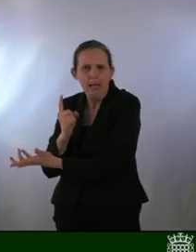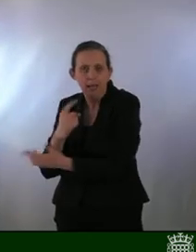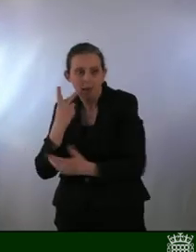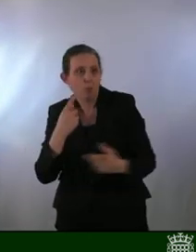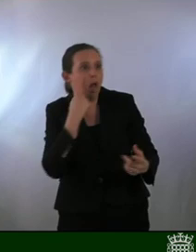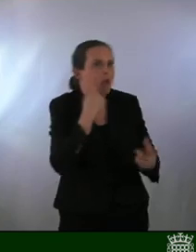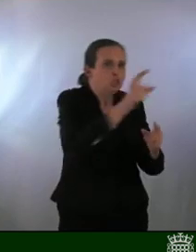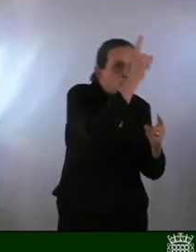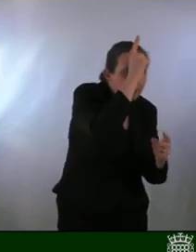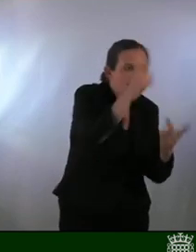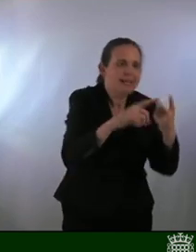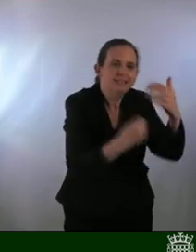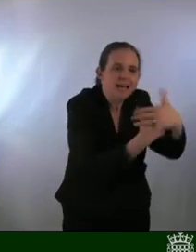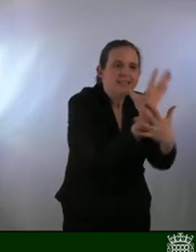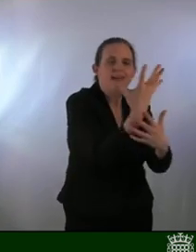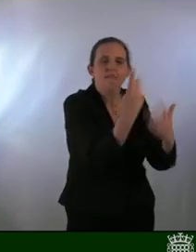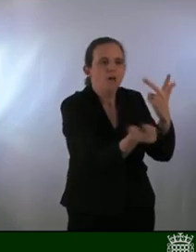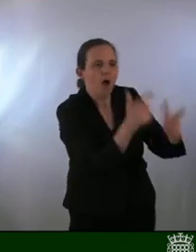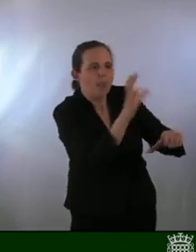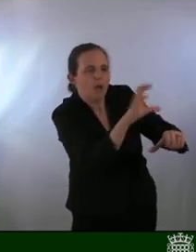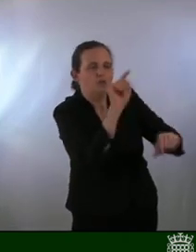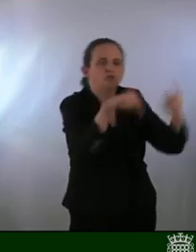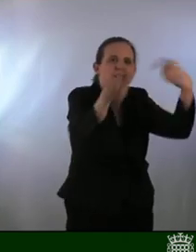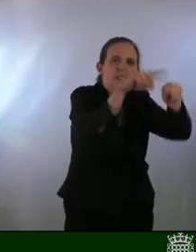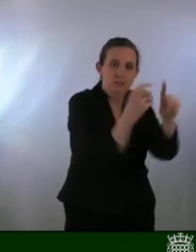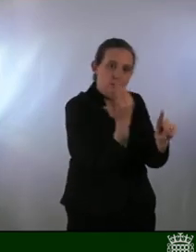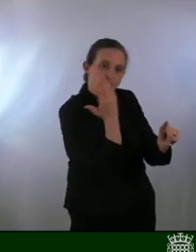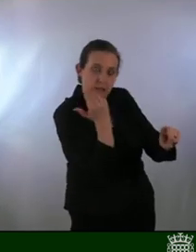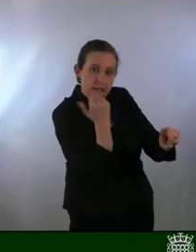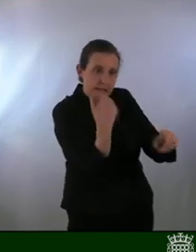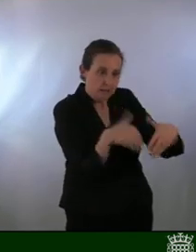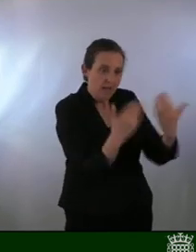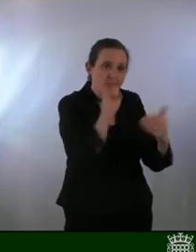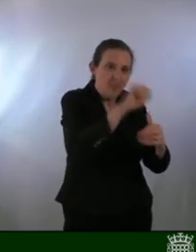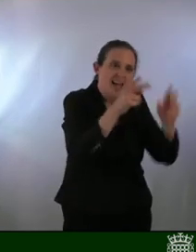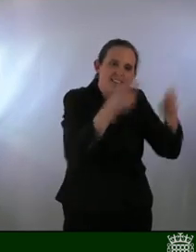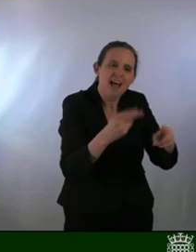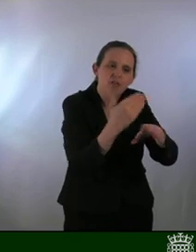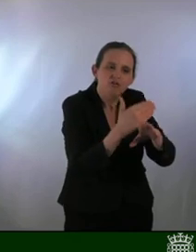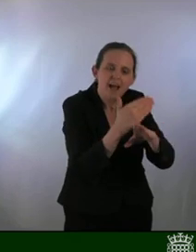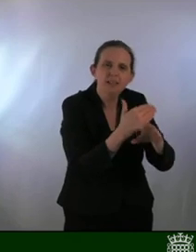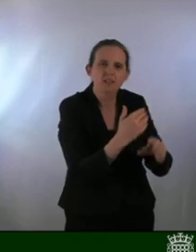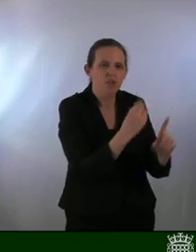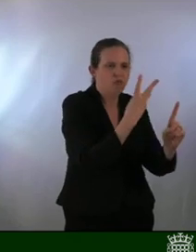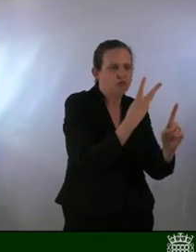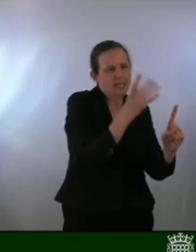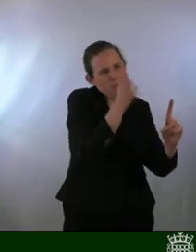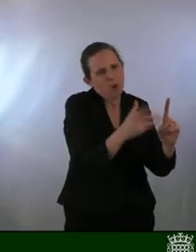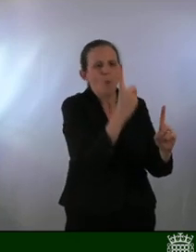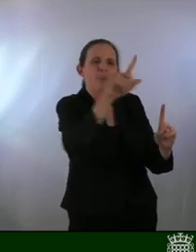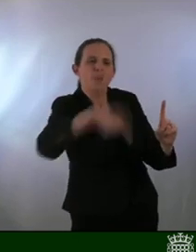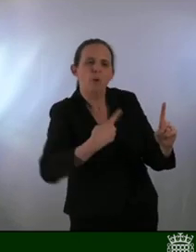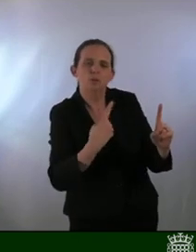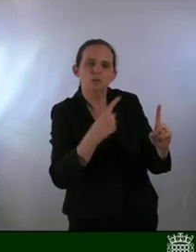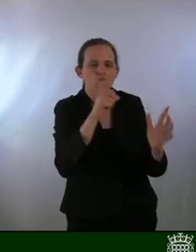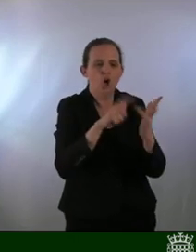Scandinavia, all of which in recent days, according to the data, are reporting death rates of less than 3 per 1,000 COVID